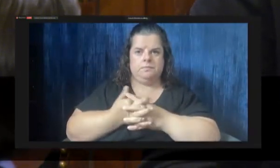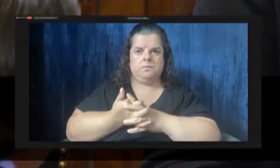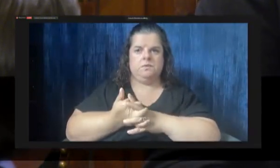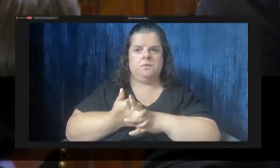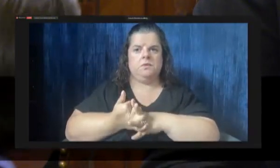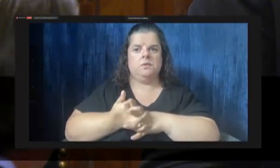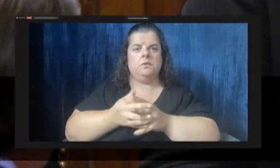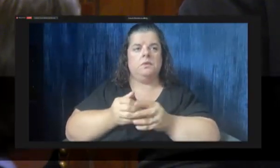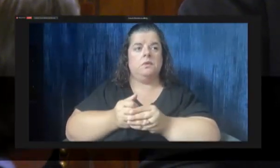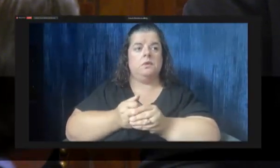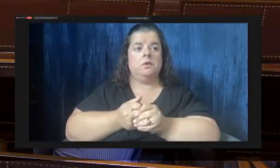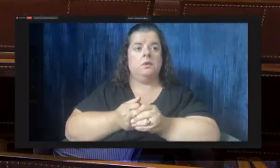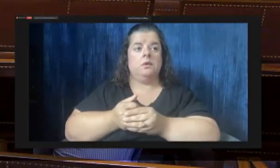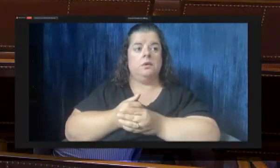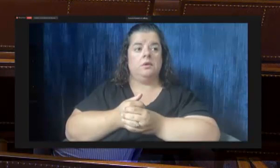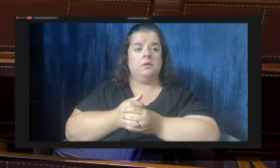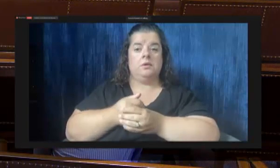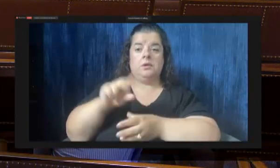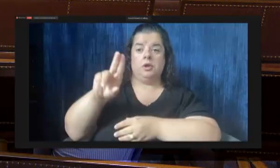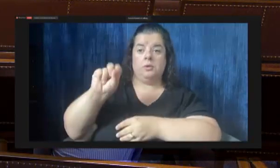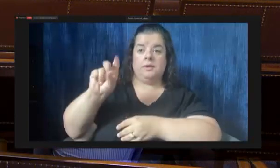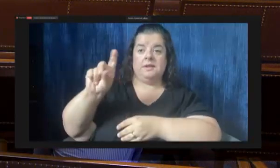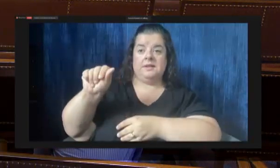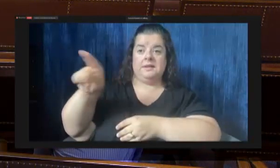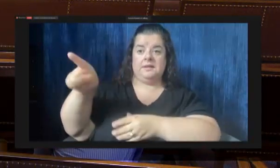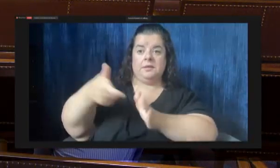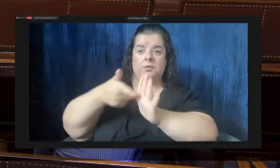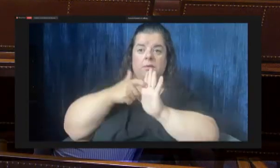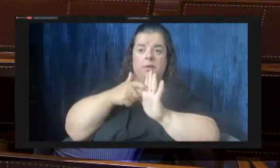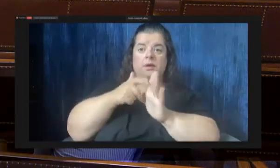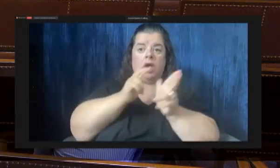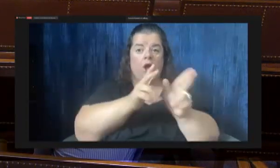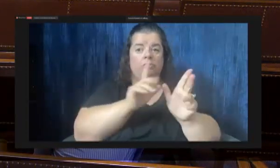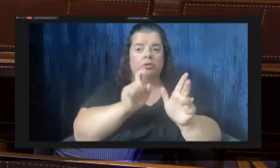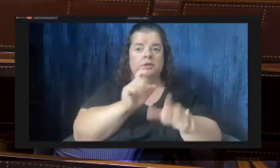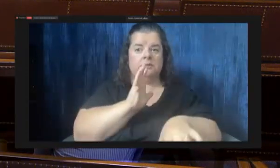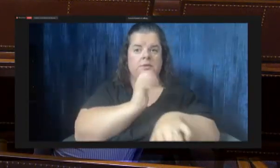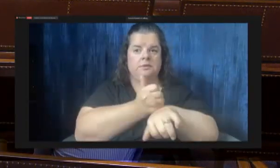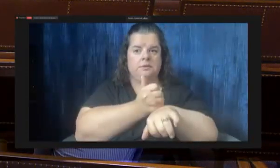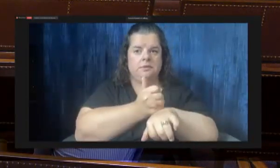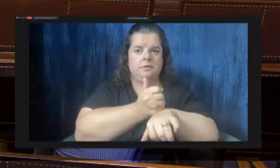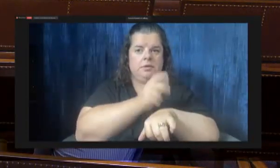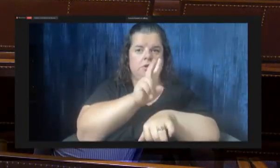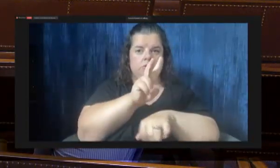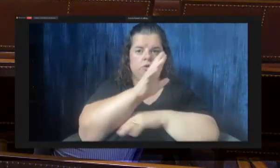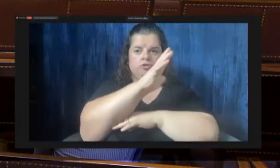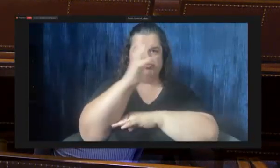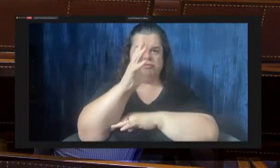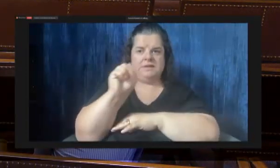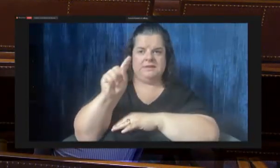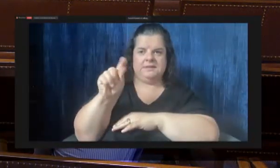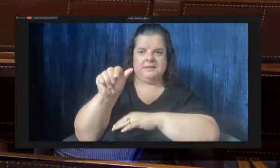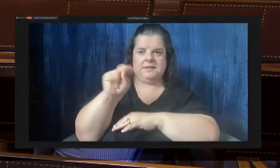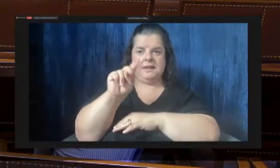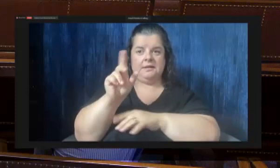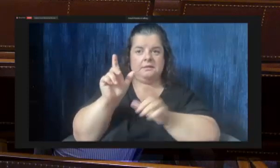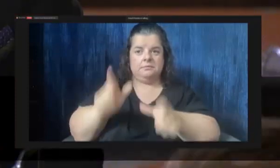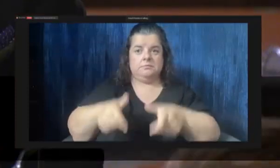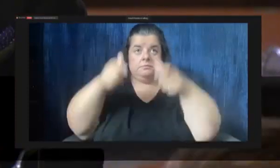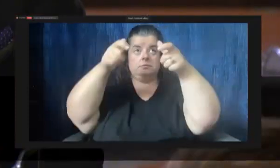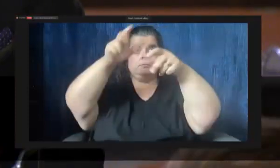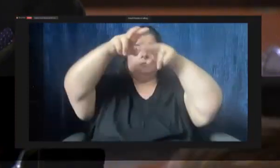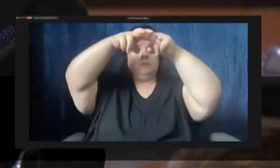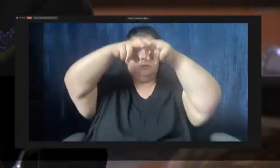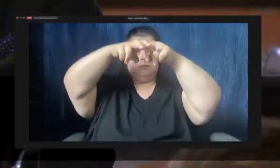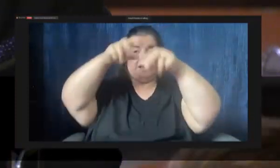So the USDA requirements establish that hunters may establish at least two tree stands for the purposes of their mm-hmm. hunt, and I bring that